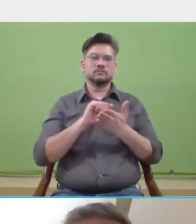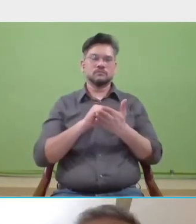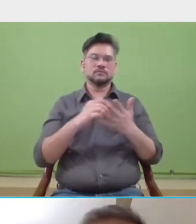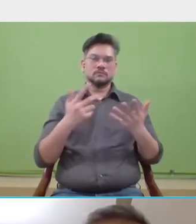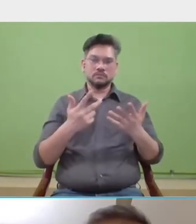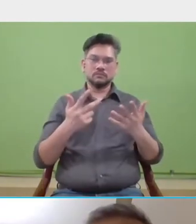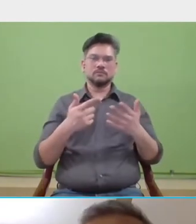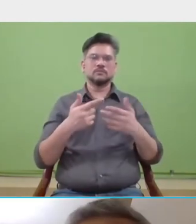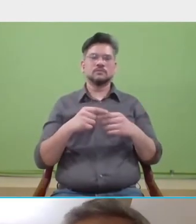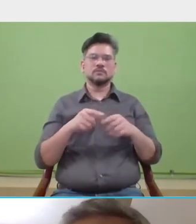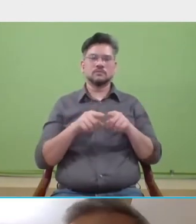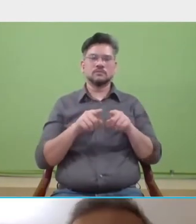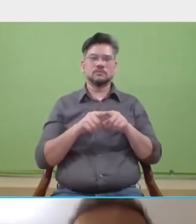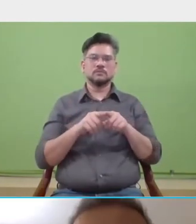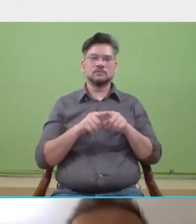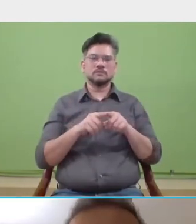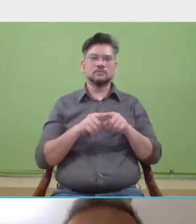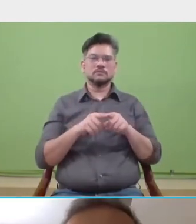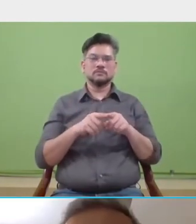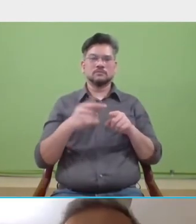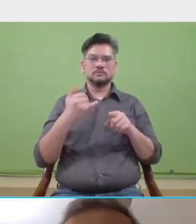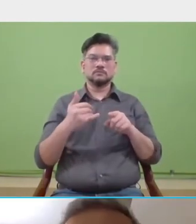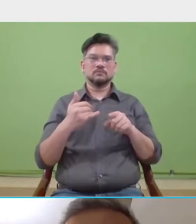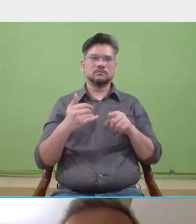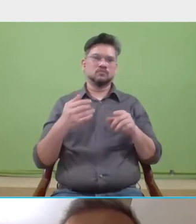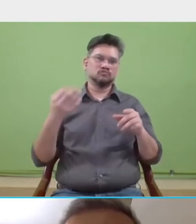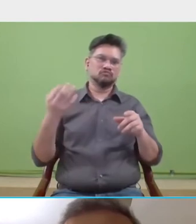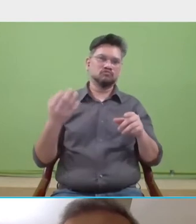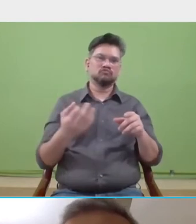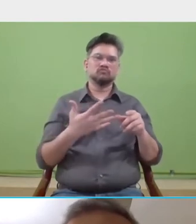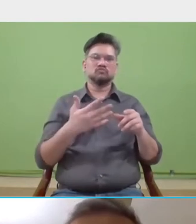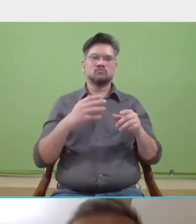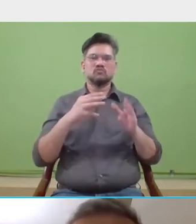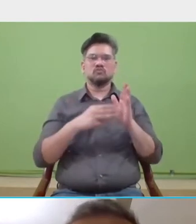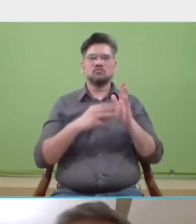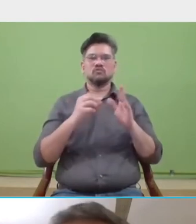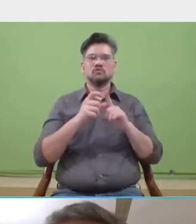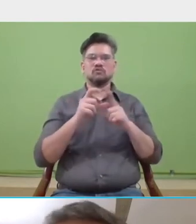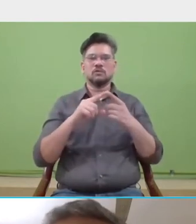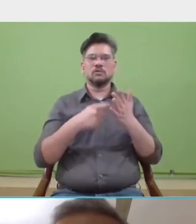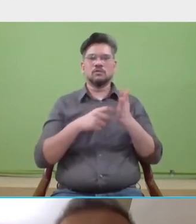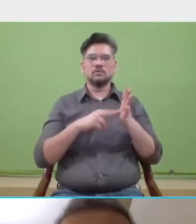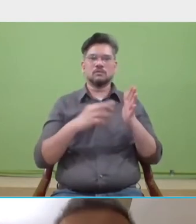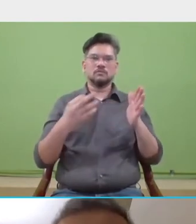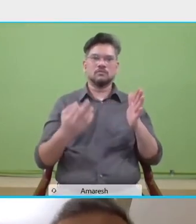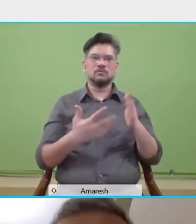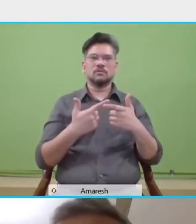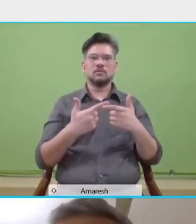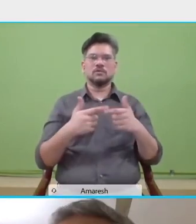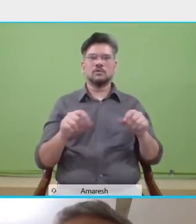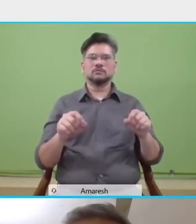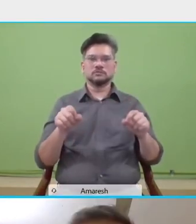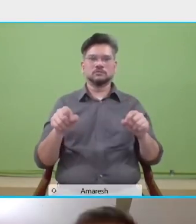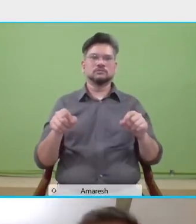the theories of what has come to be known as modern linguistics so his first book when he was 24 year